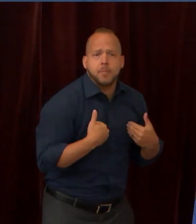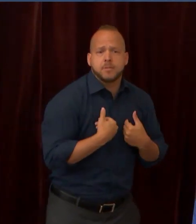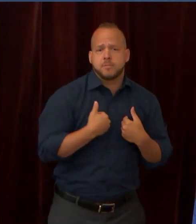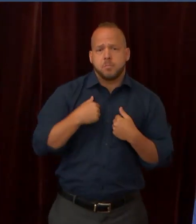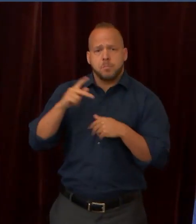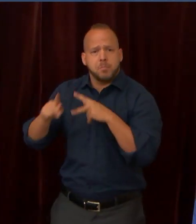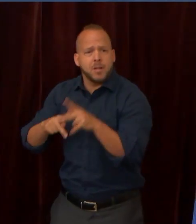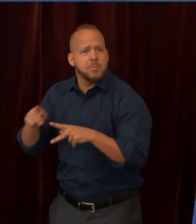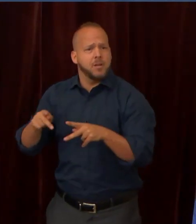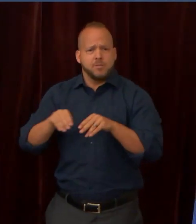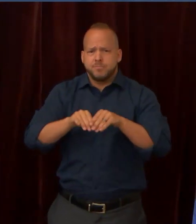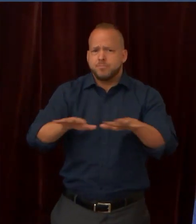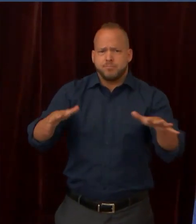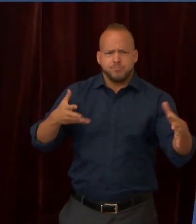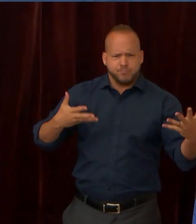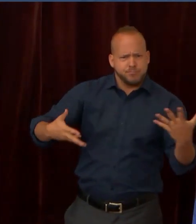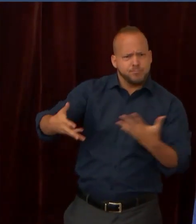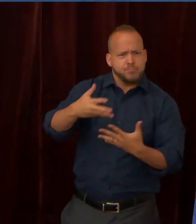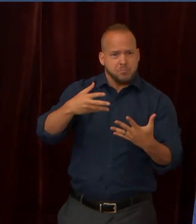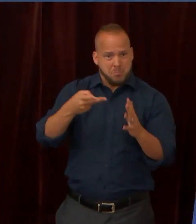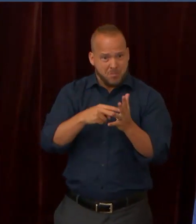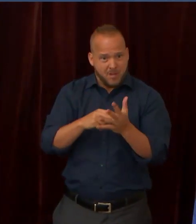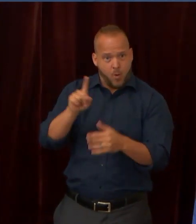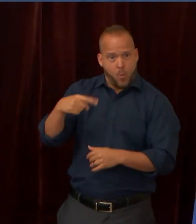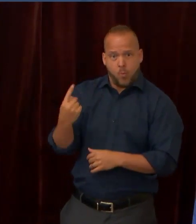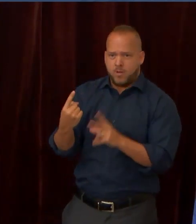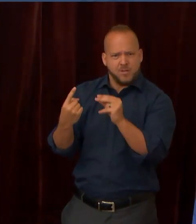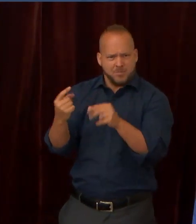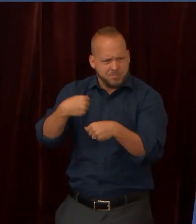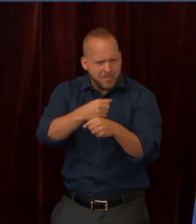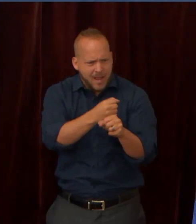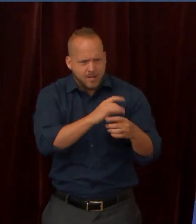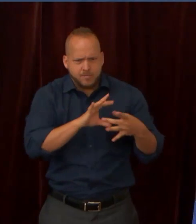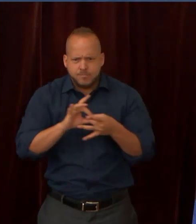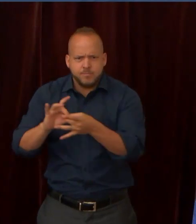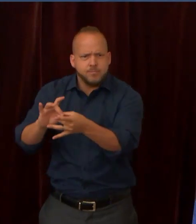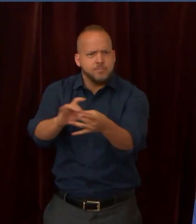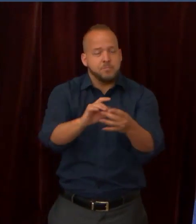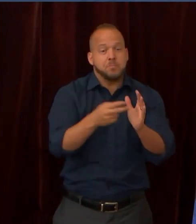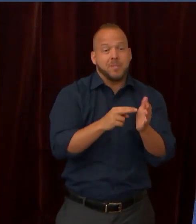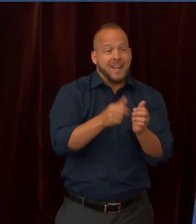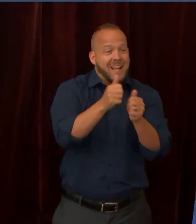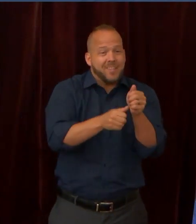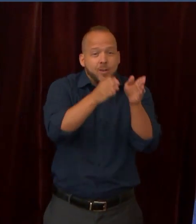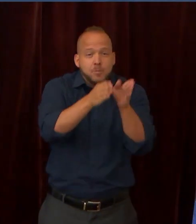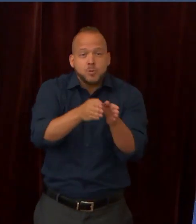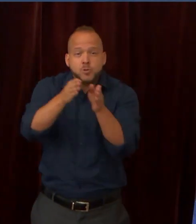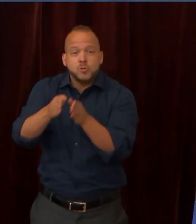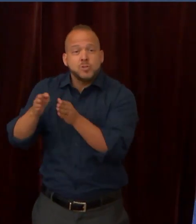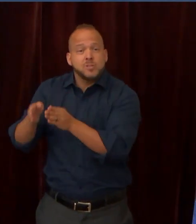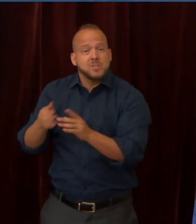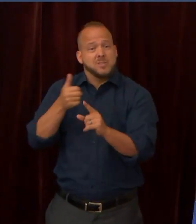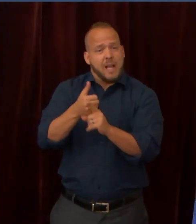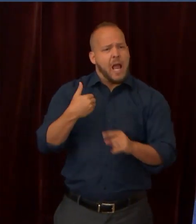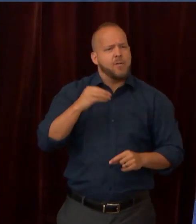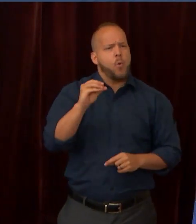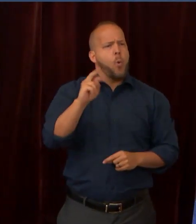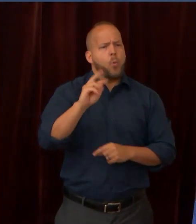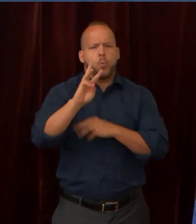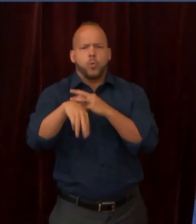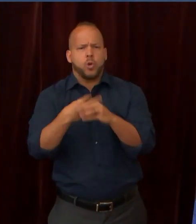that every person is like an entire world. And as the great spiritual leader, the Lubavitcher Rebbe of saintly memory, once explained, that within